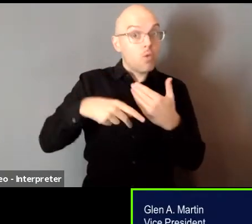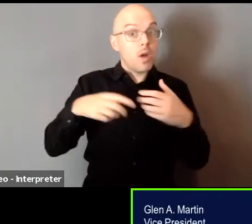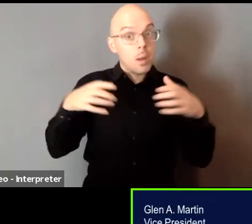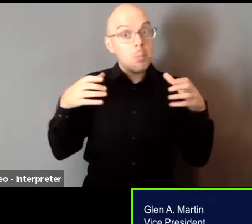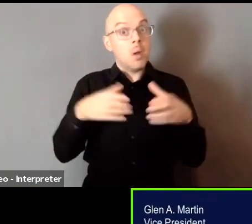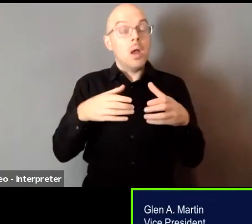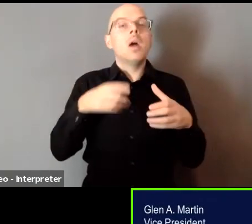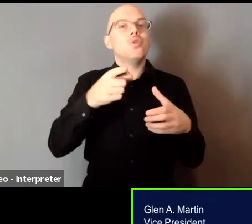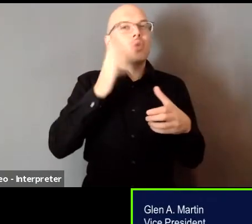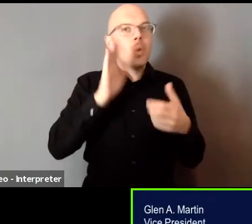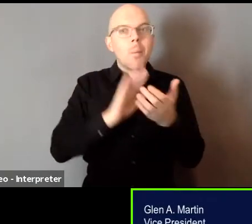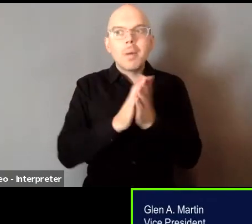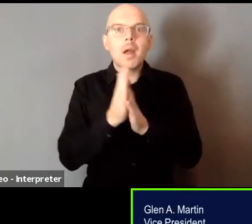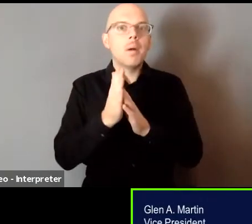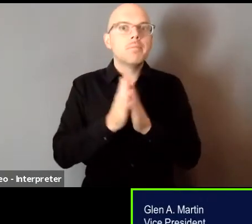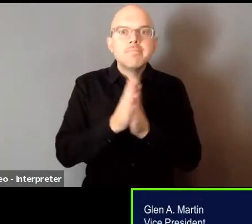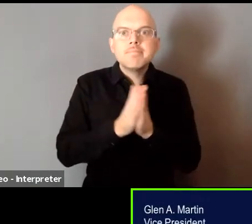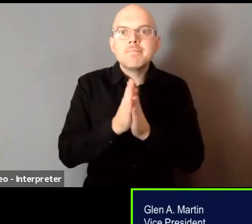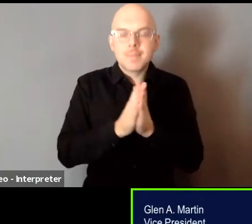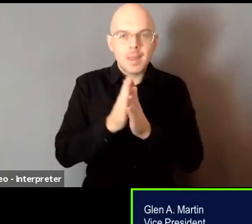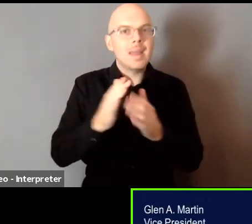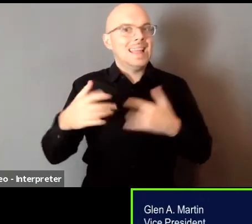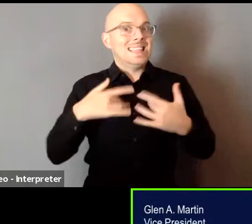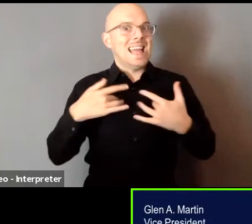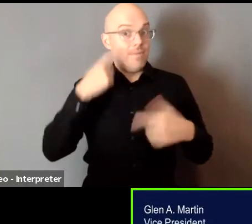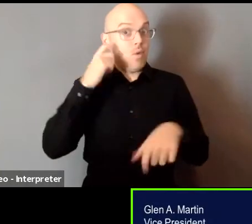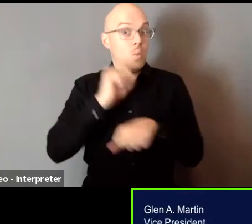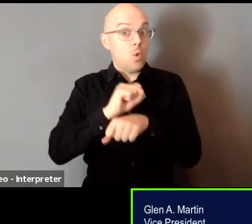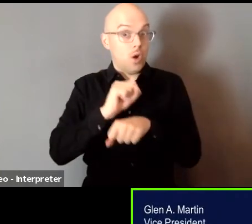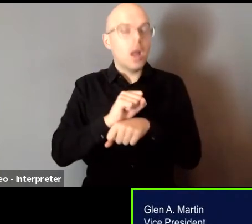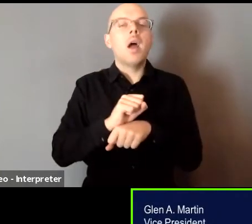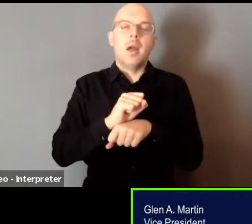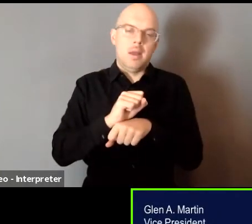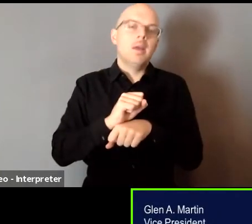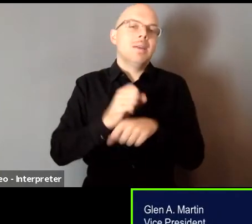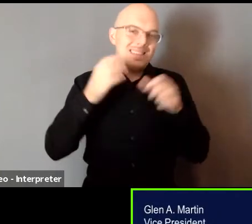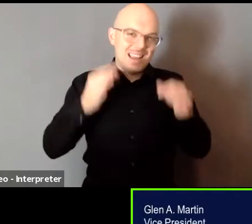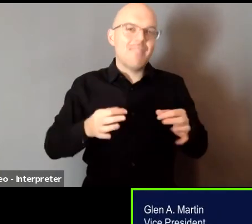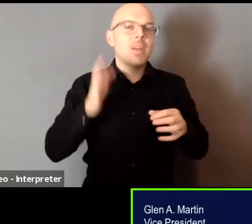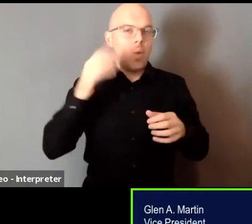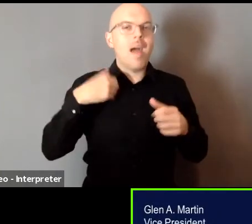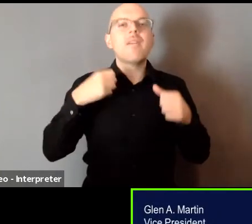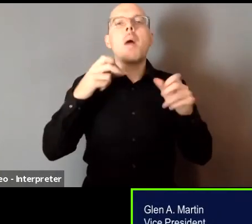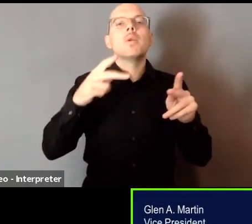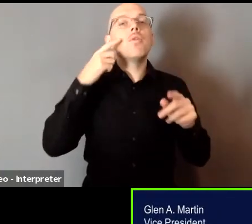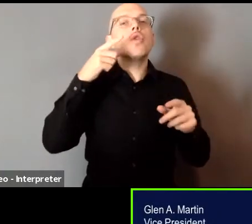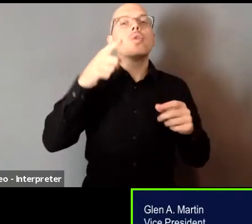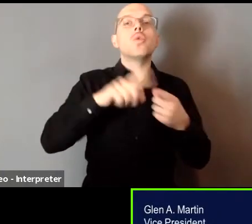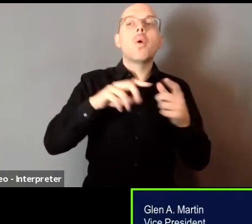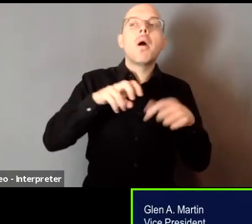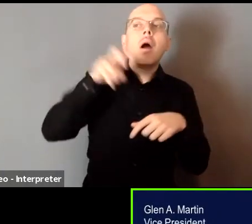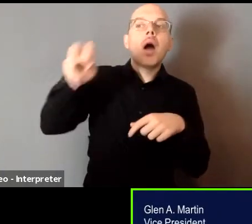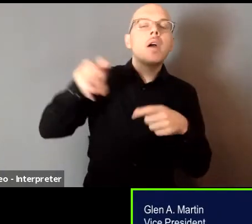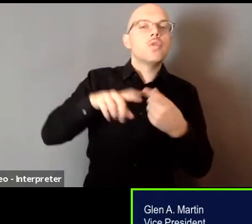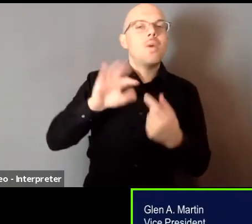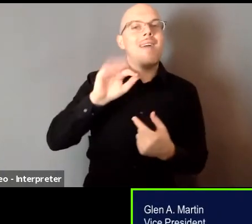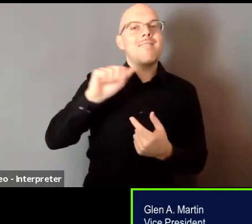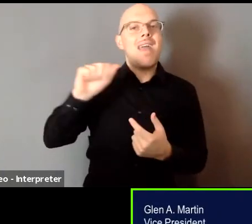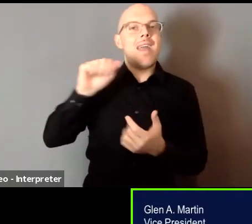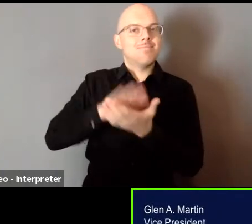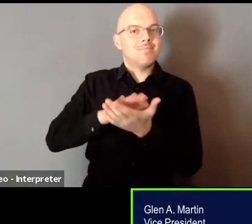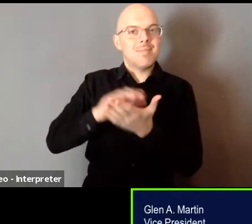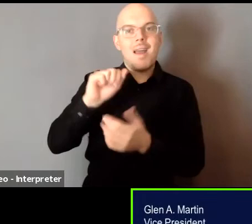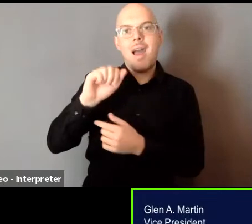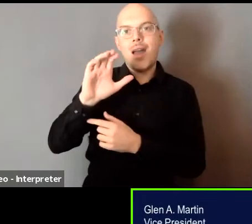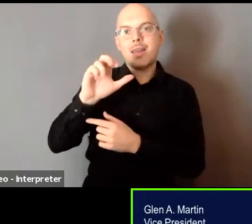the job and show some aptitude for it, there is an opportunity for you to attend the FAA Academy, where you will find world-class